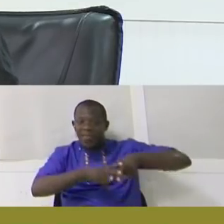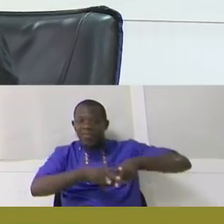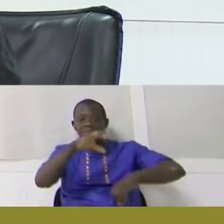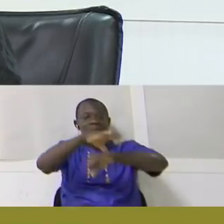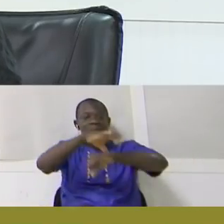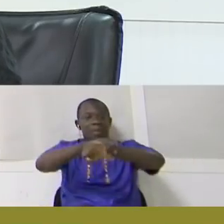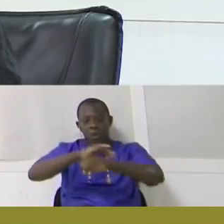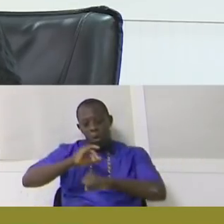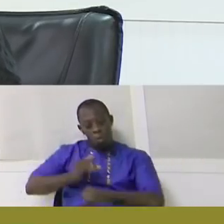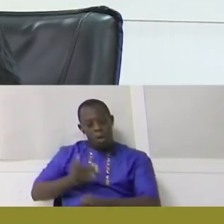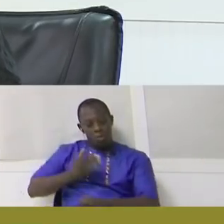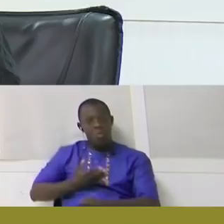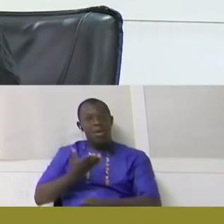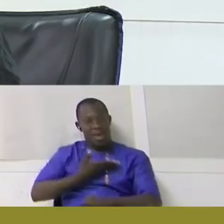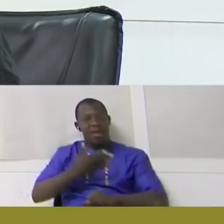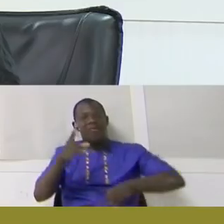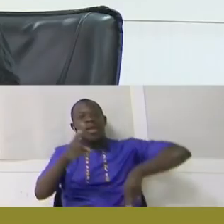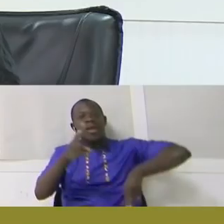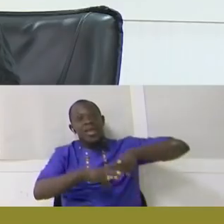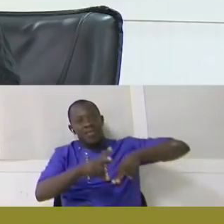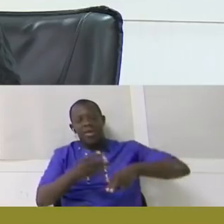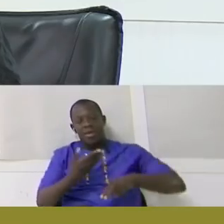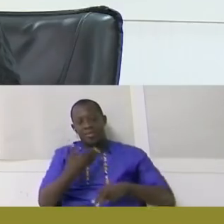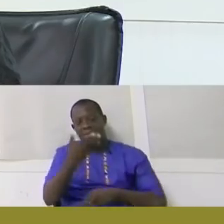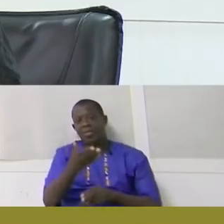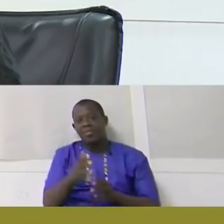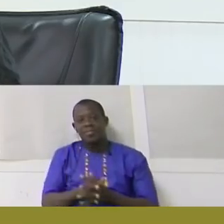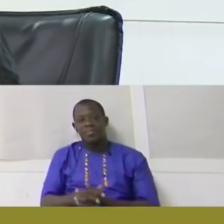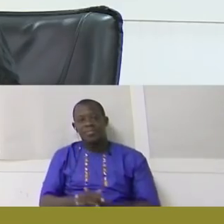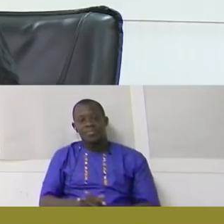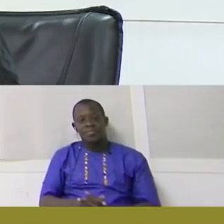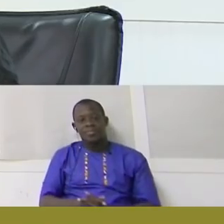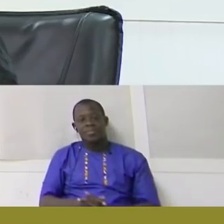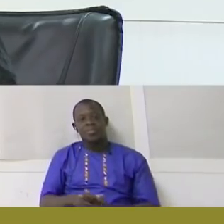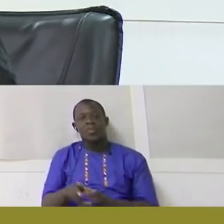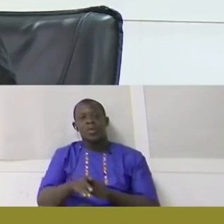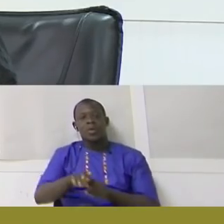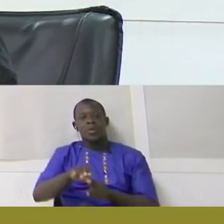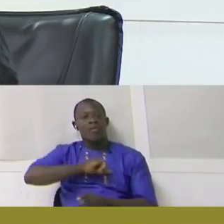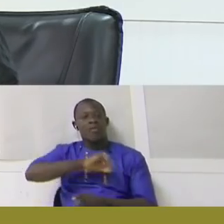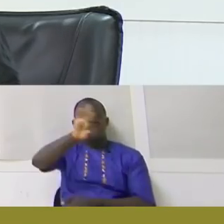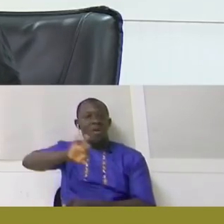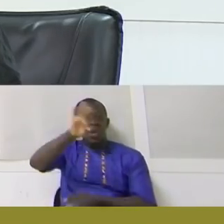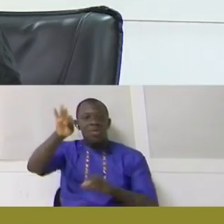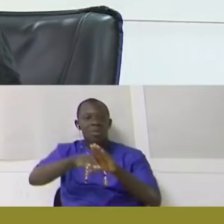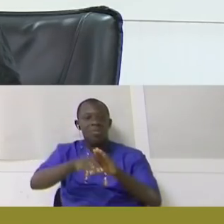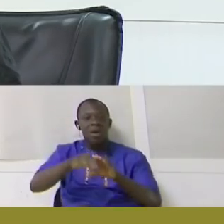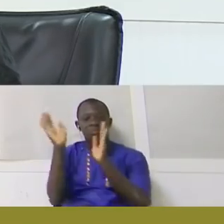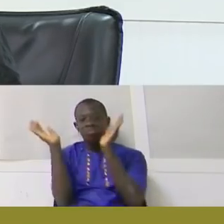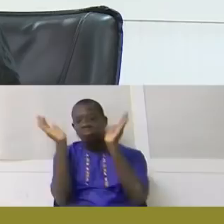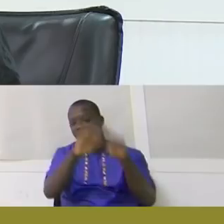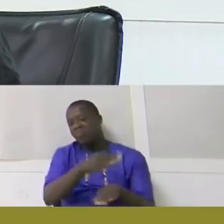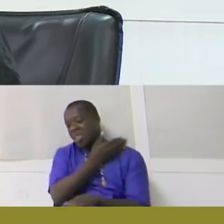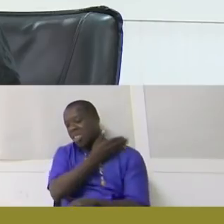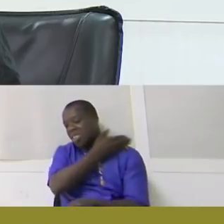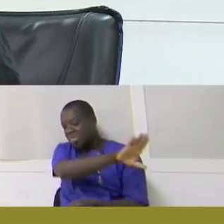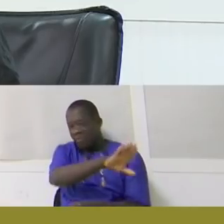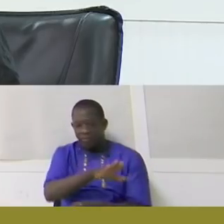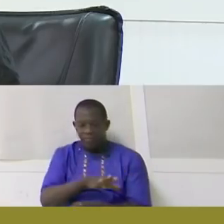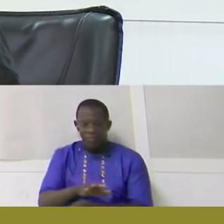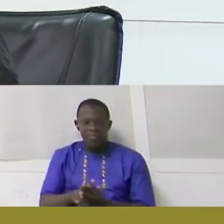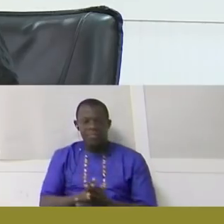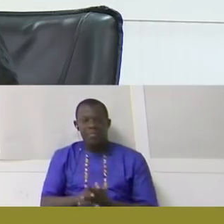jigen We have seen women who have HIV sen family abandon len and who were abandoned by